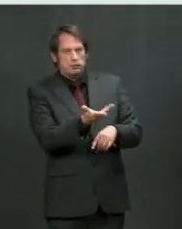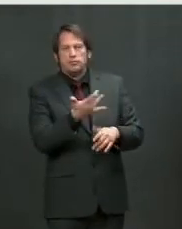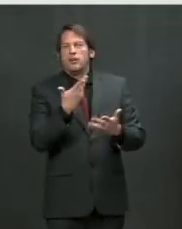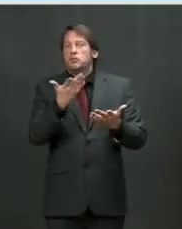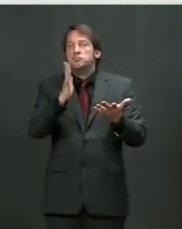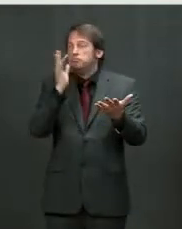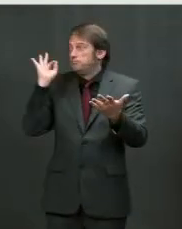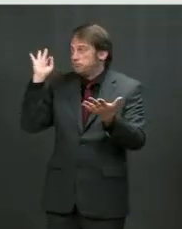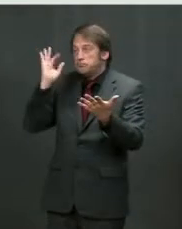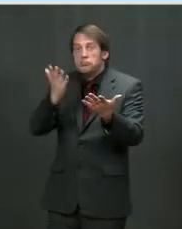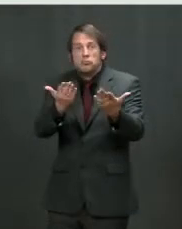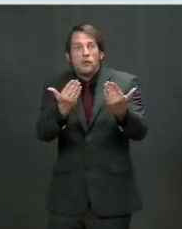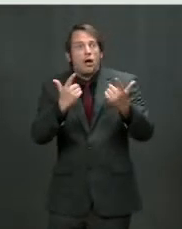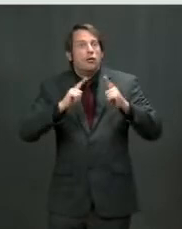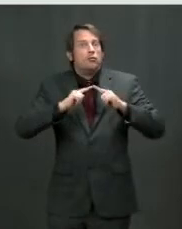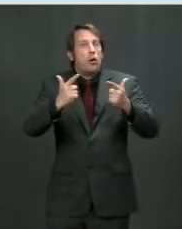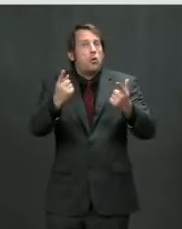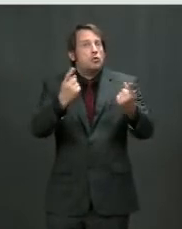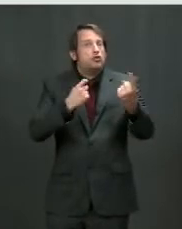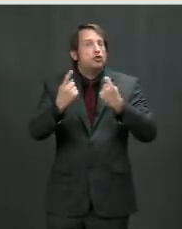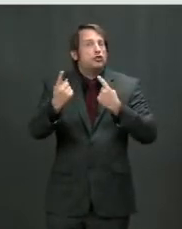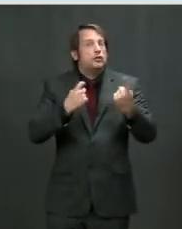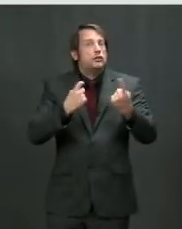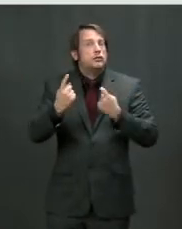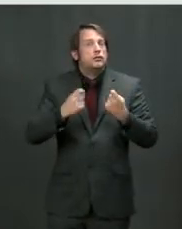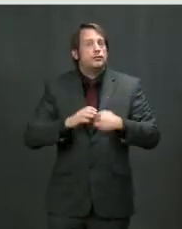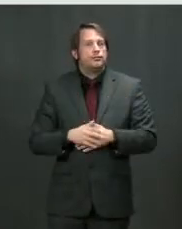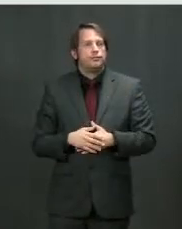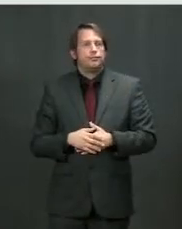Let's go to Anjali Kemlani at Yahoo Finance.